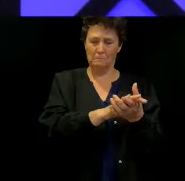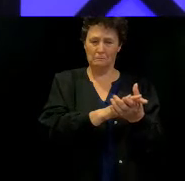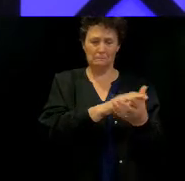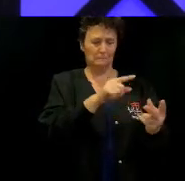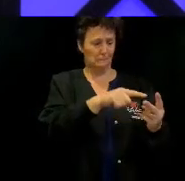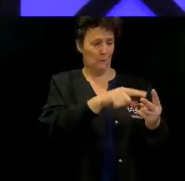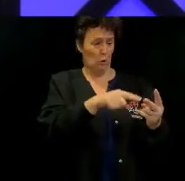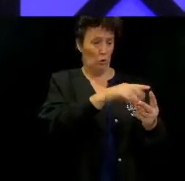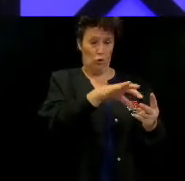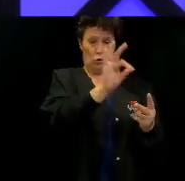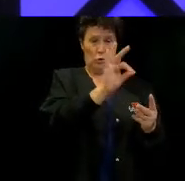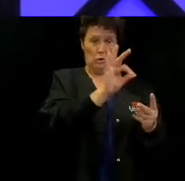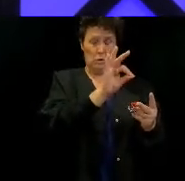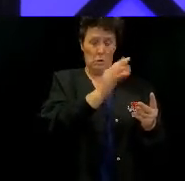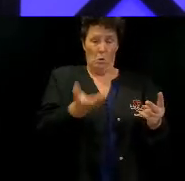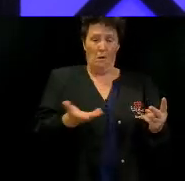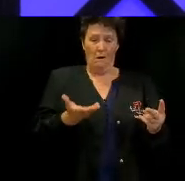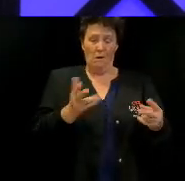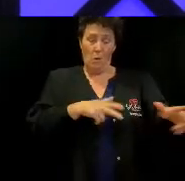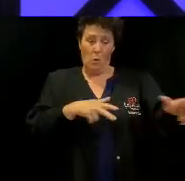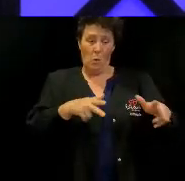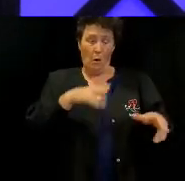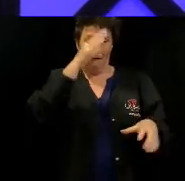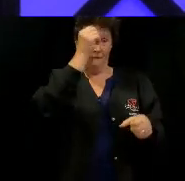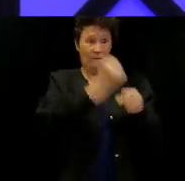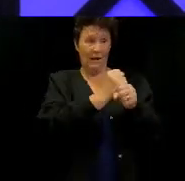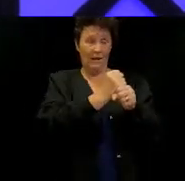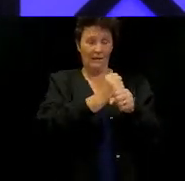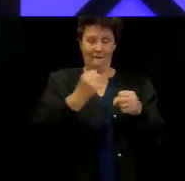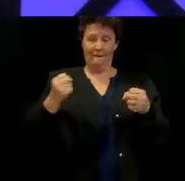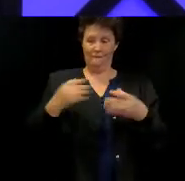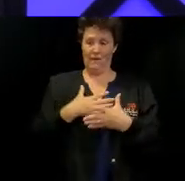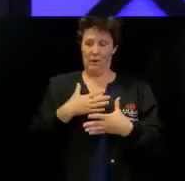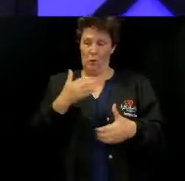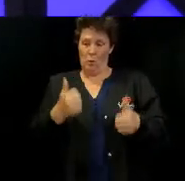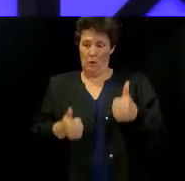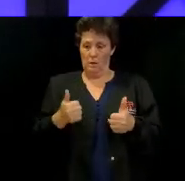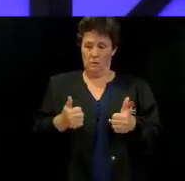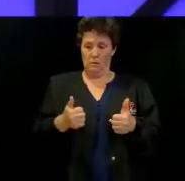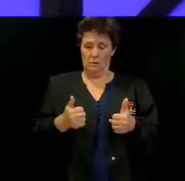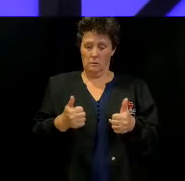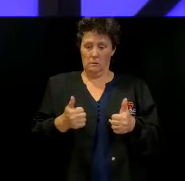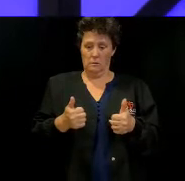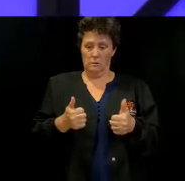The choice now is to walk in faith or in fear. And faith is not the absence of fear.